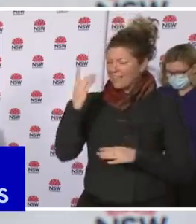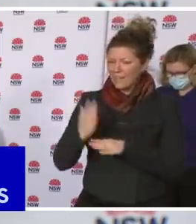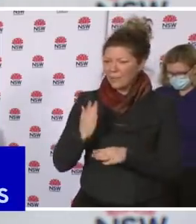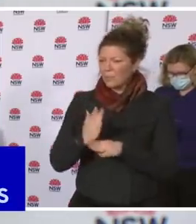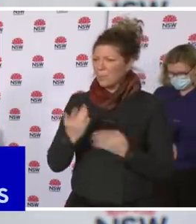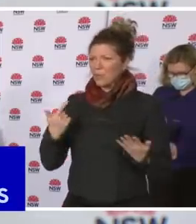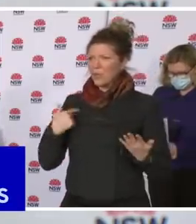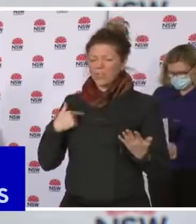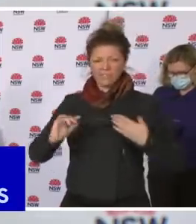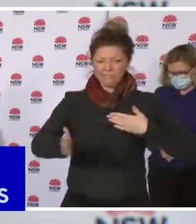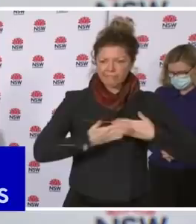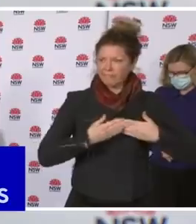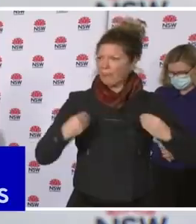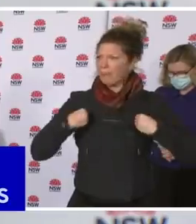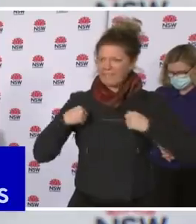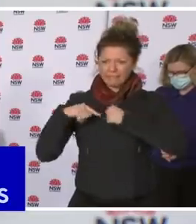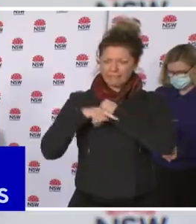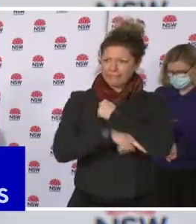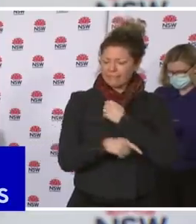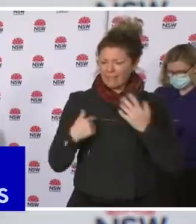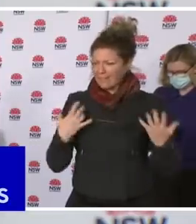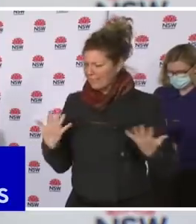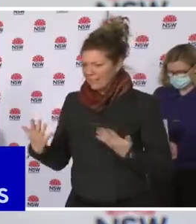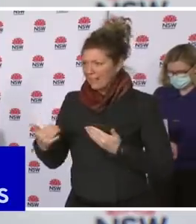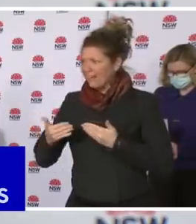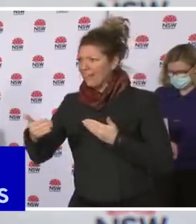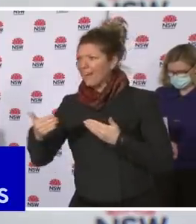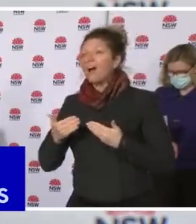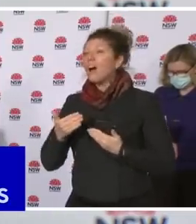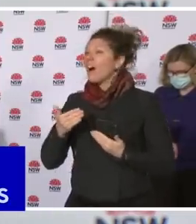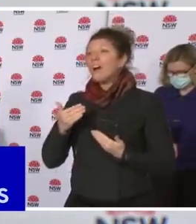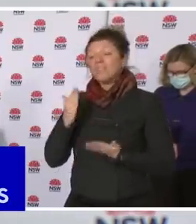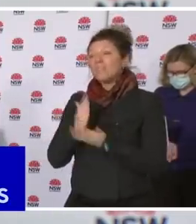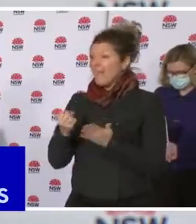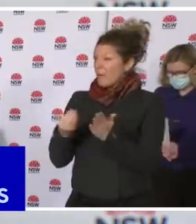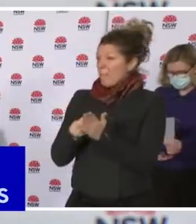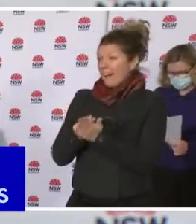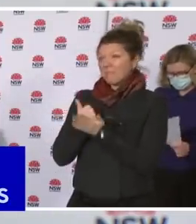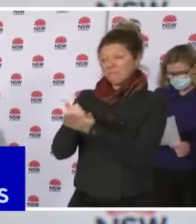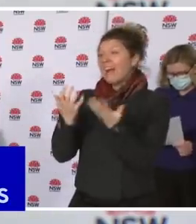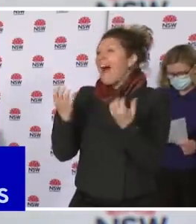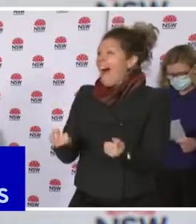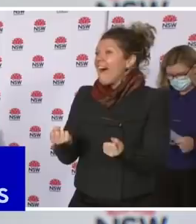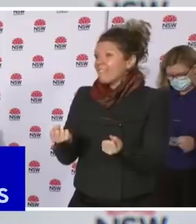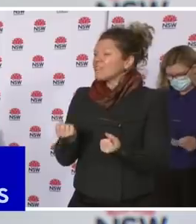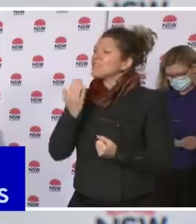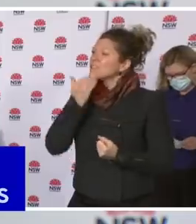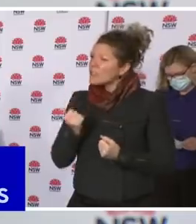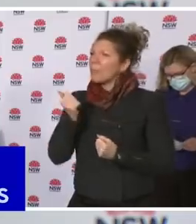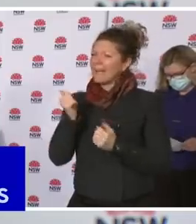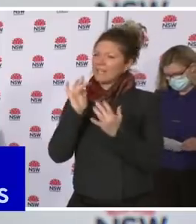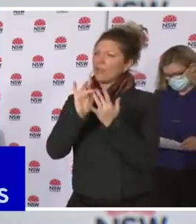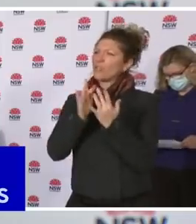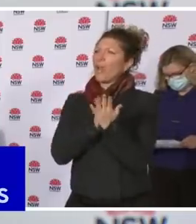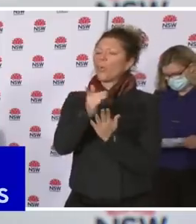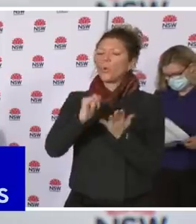situation or your business, please know the help is there. So please know, if you're an individual, go through Services Australia to get those